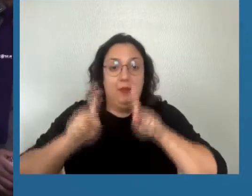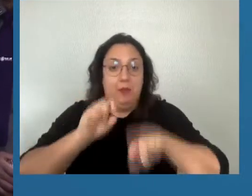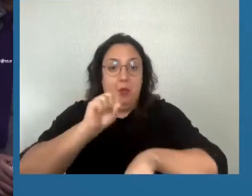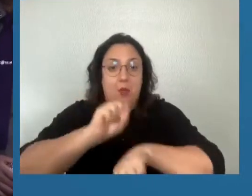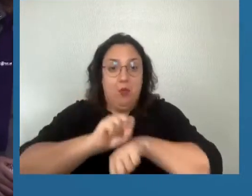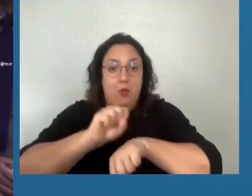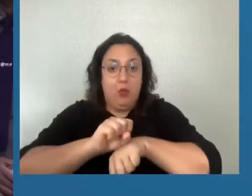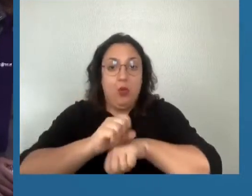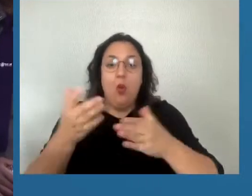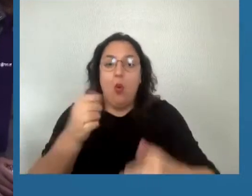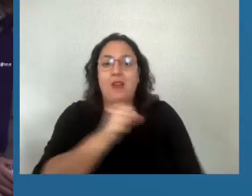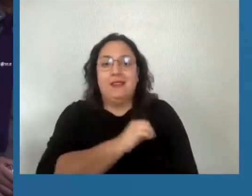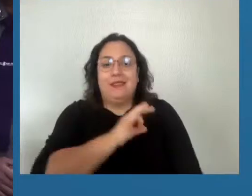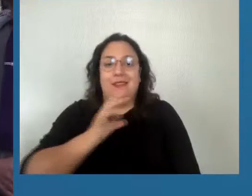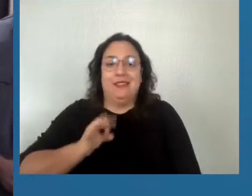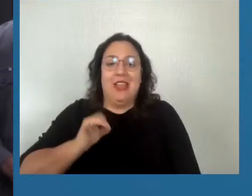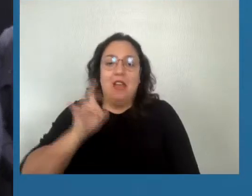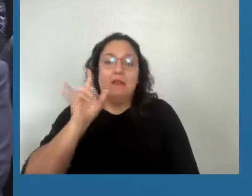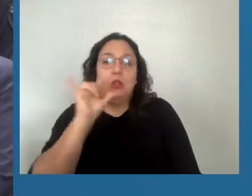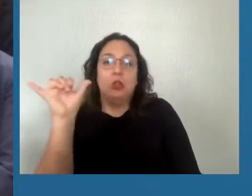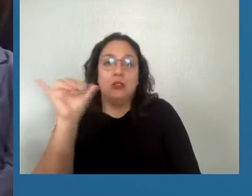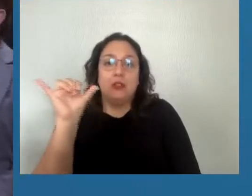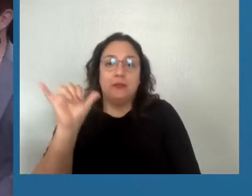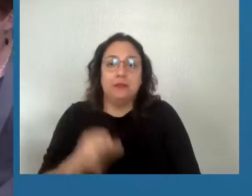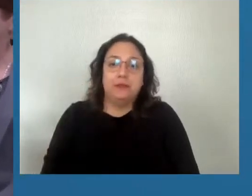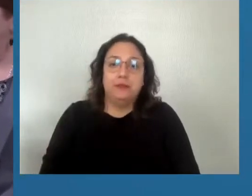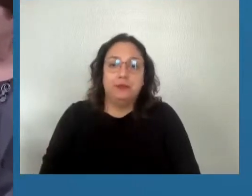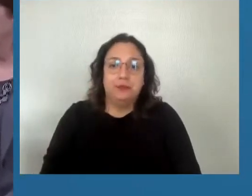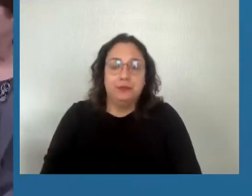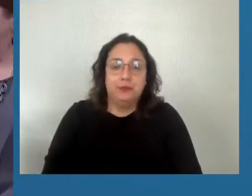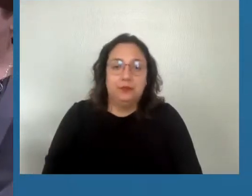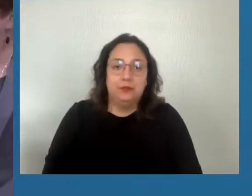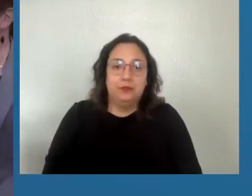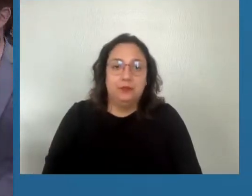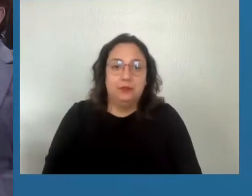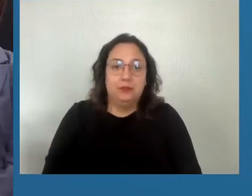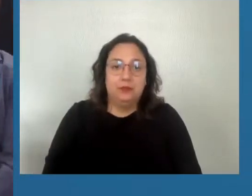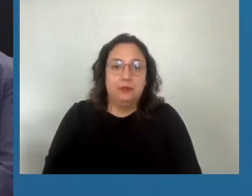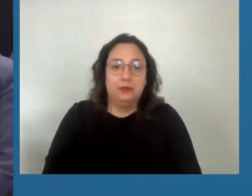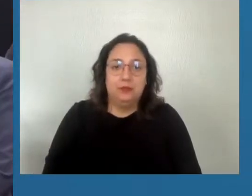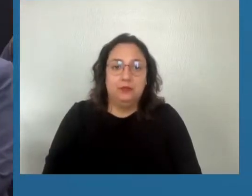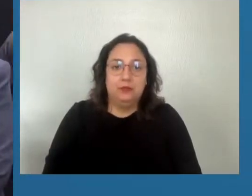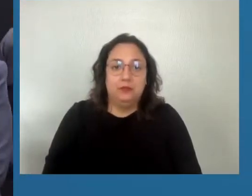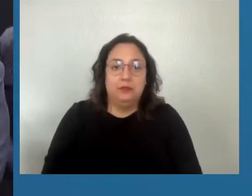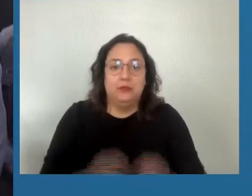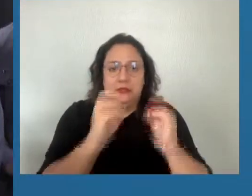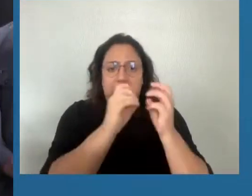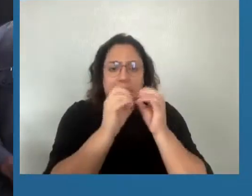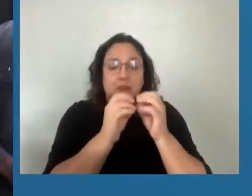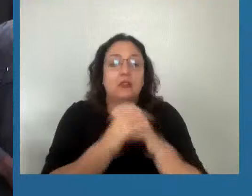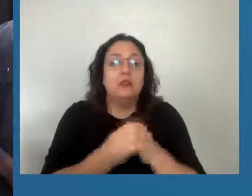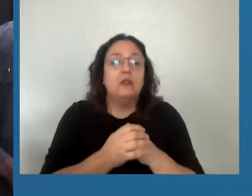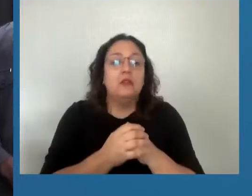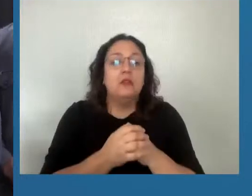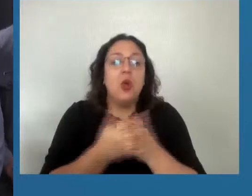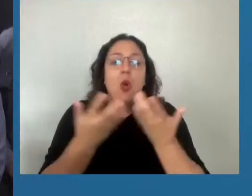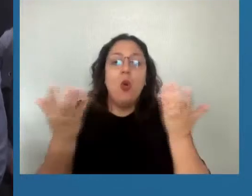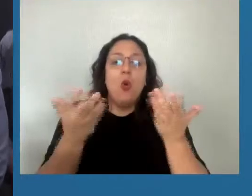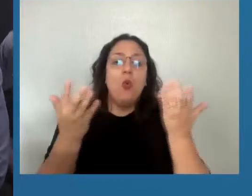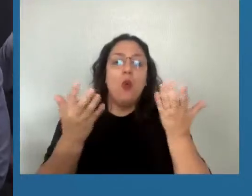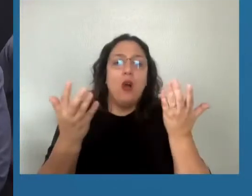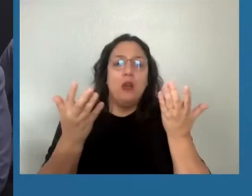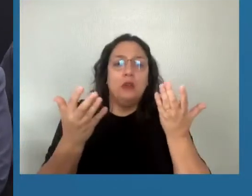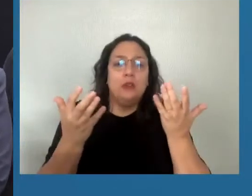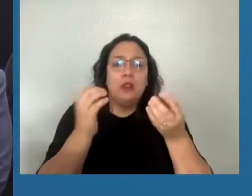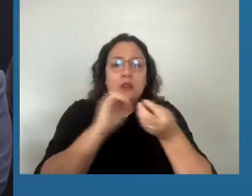Oh. Yeah, so for the city, Why we, don't- Can you go to the, sure. yeah, like what do levels look like right now, and what does